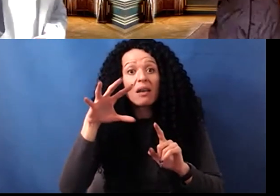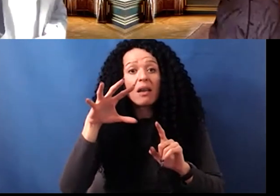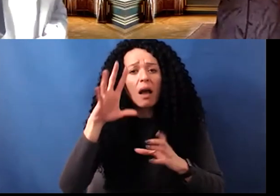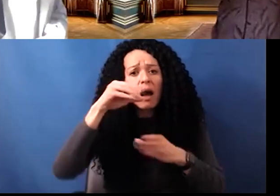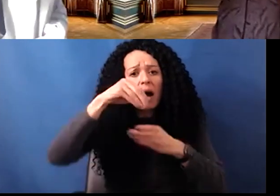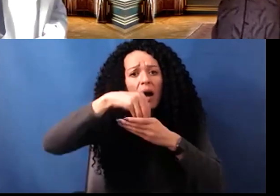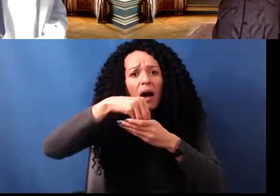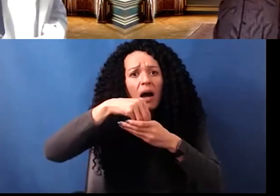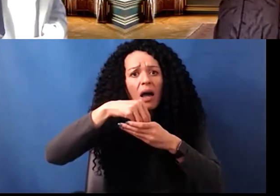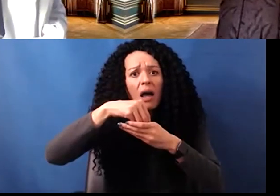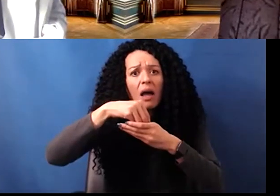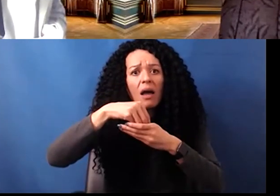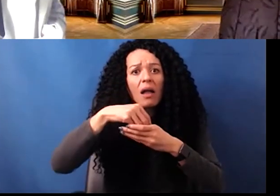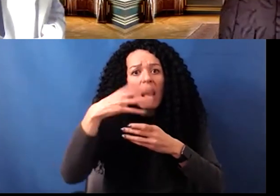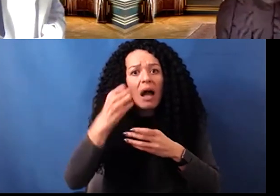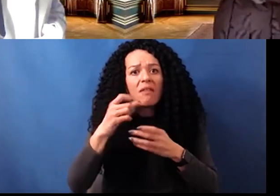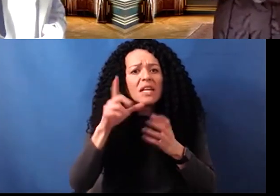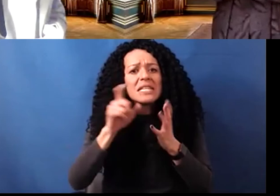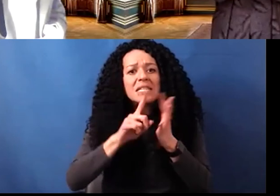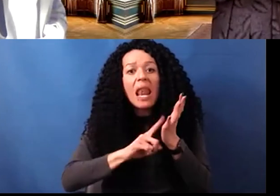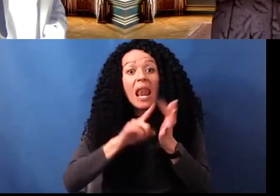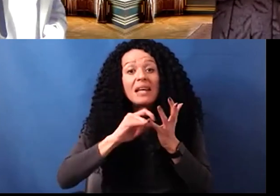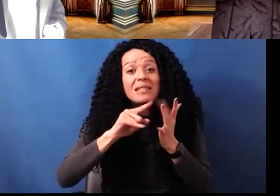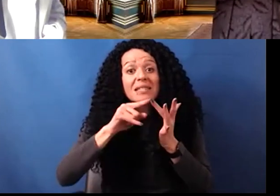contains celestial matter.